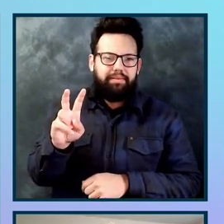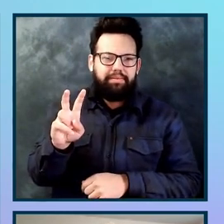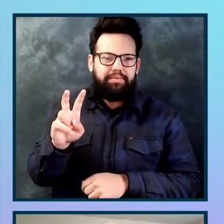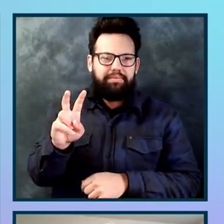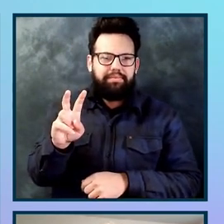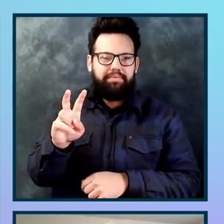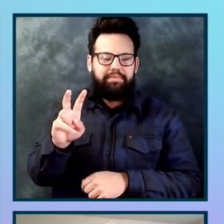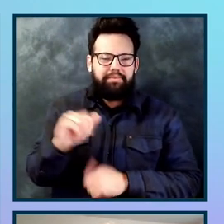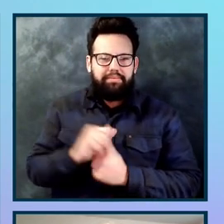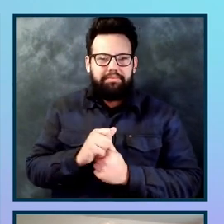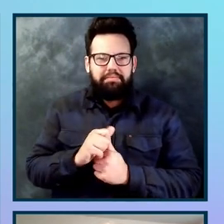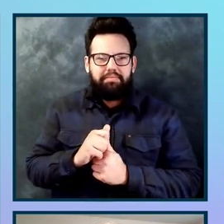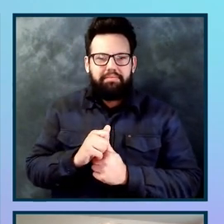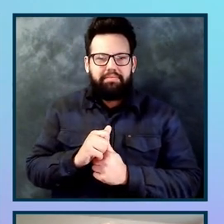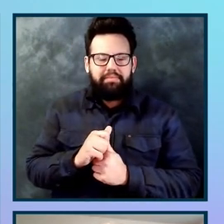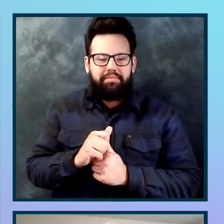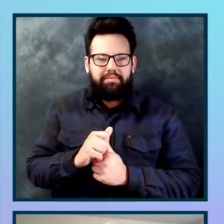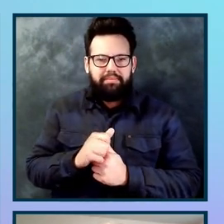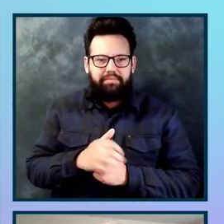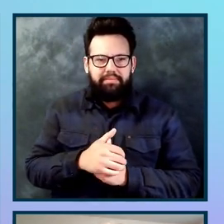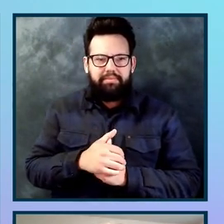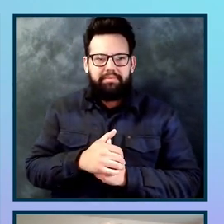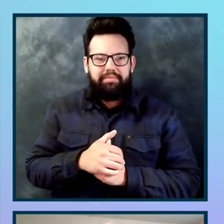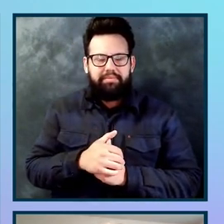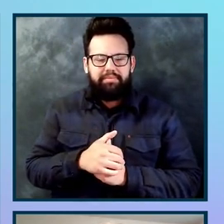Number windows default.